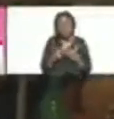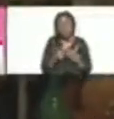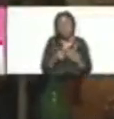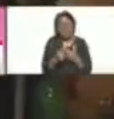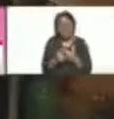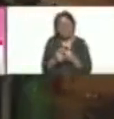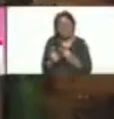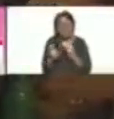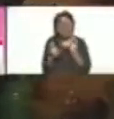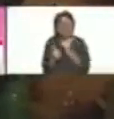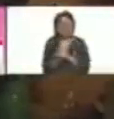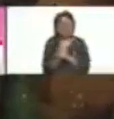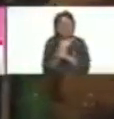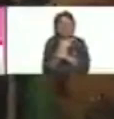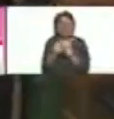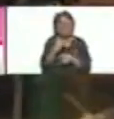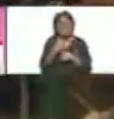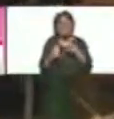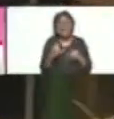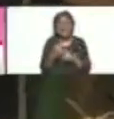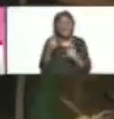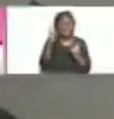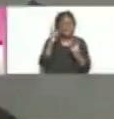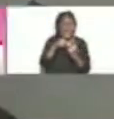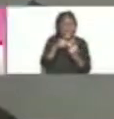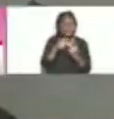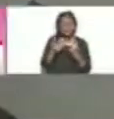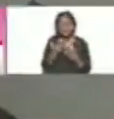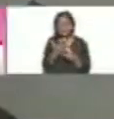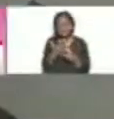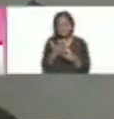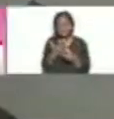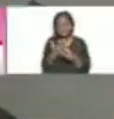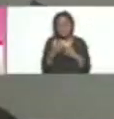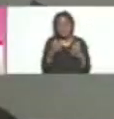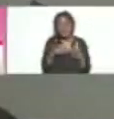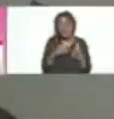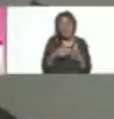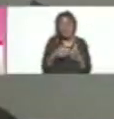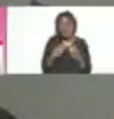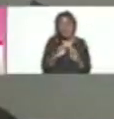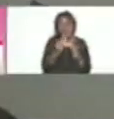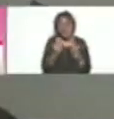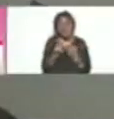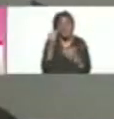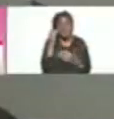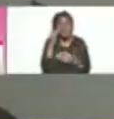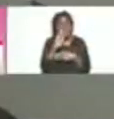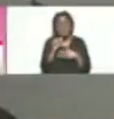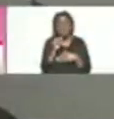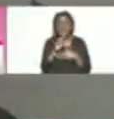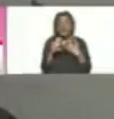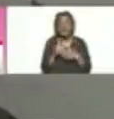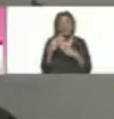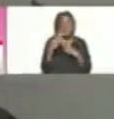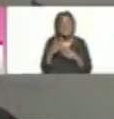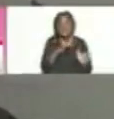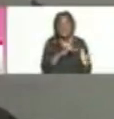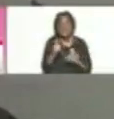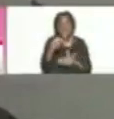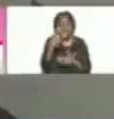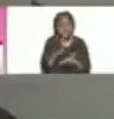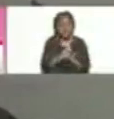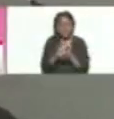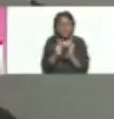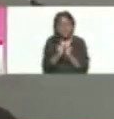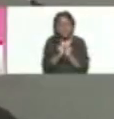international goals by way of a number of advisory boards. We know that not all Bahamians leave high school with all the qualifications they